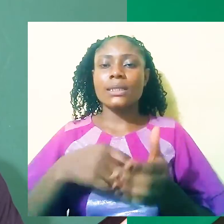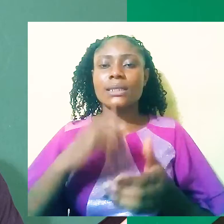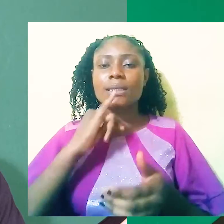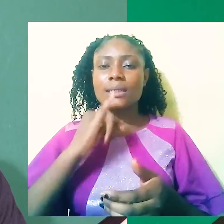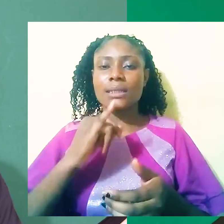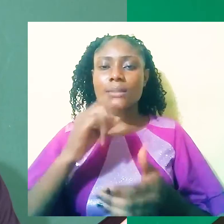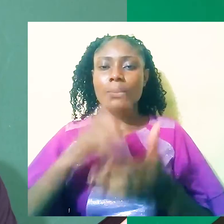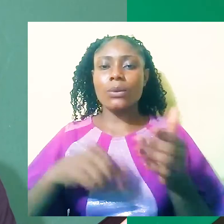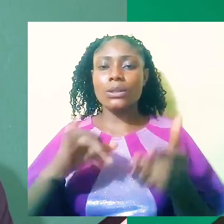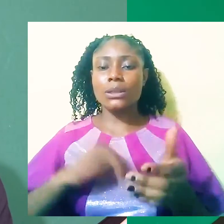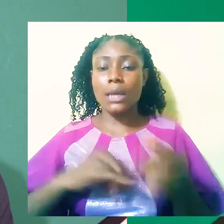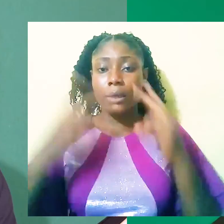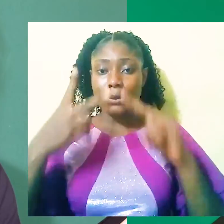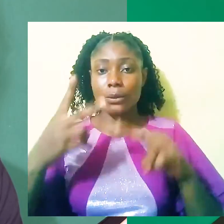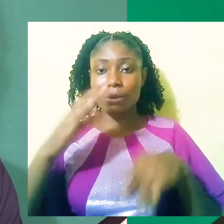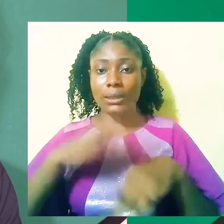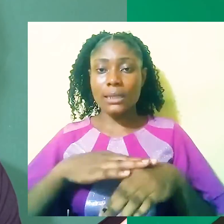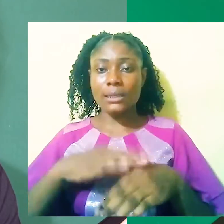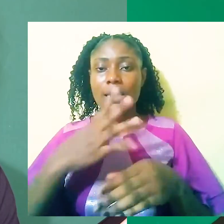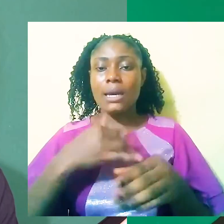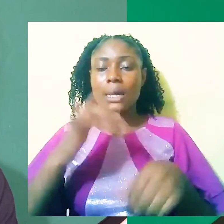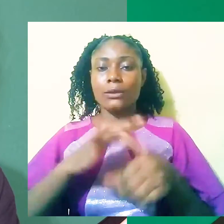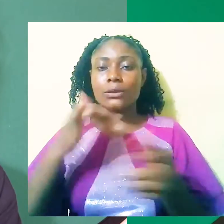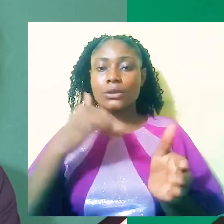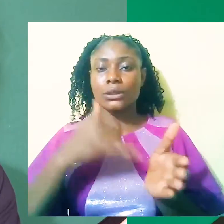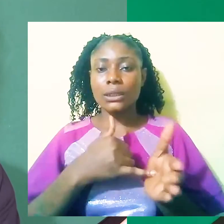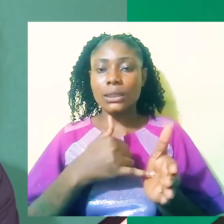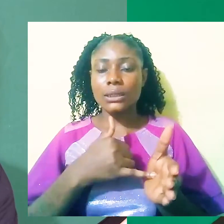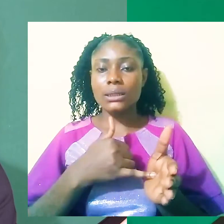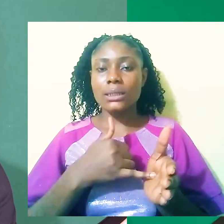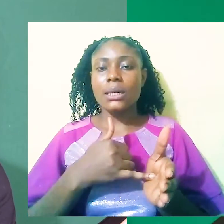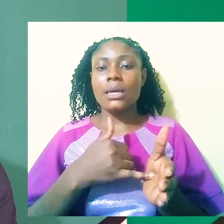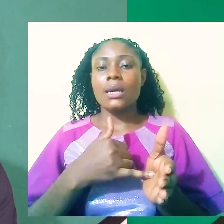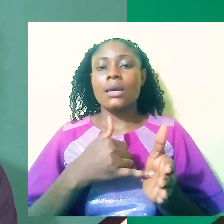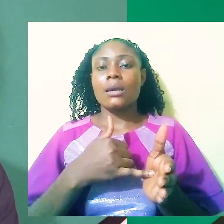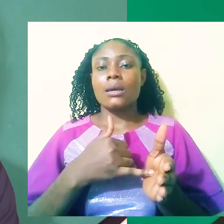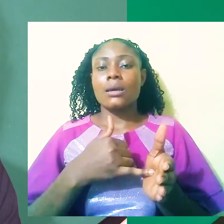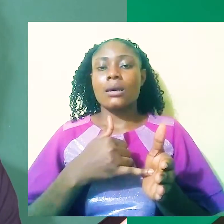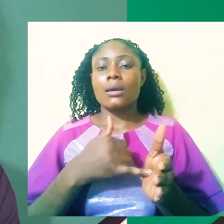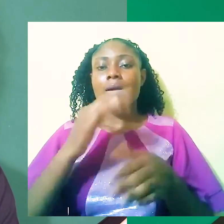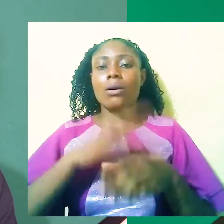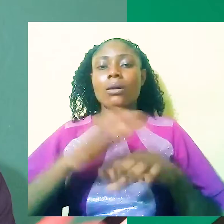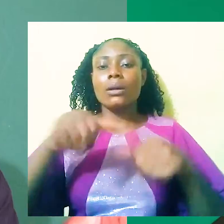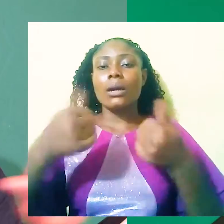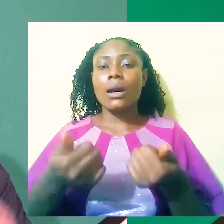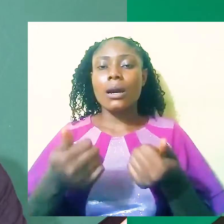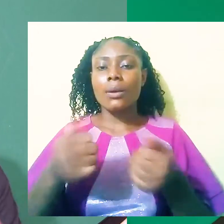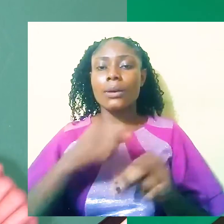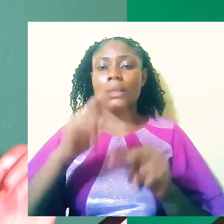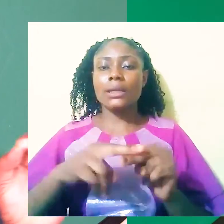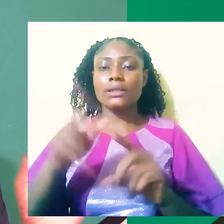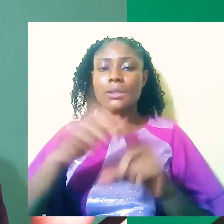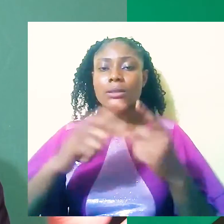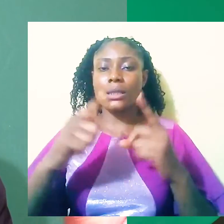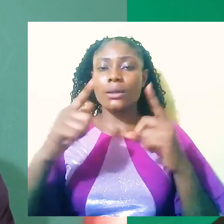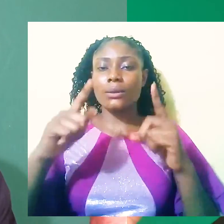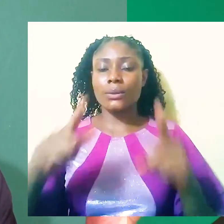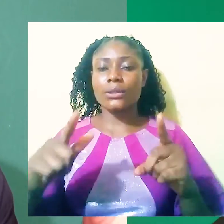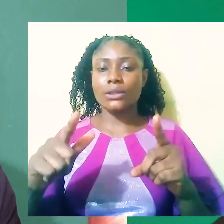in a rural community. And so this is what I looked at. I touched on